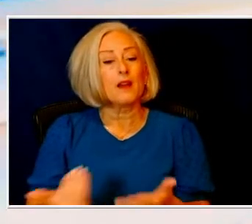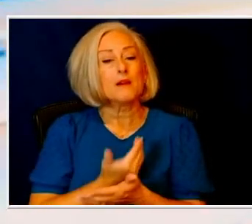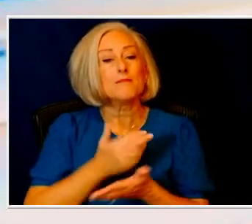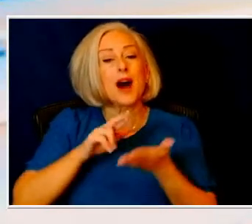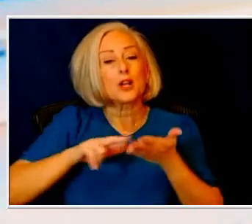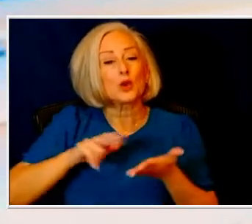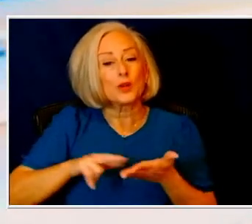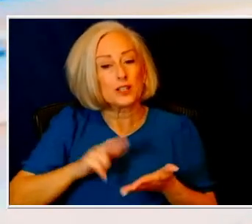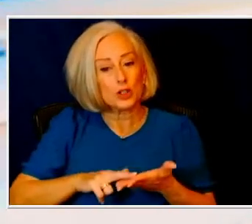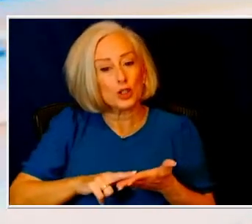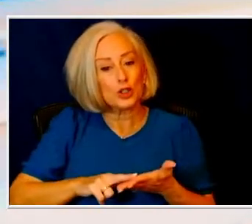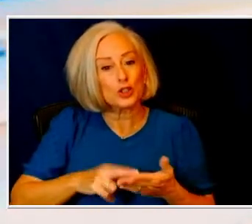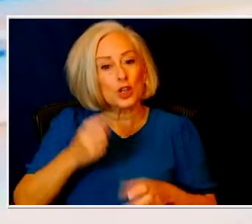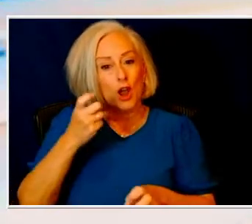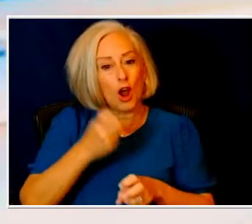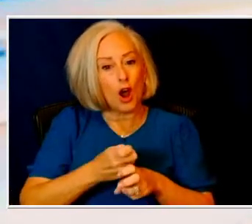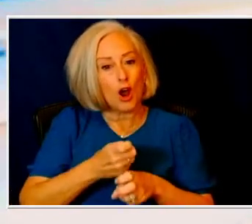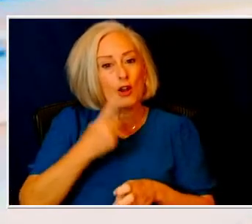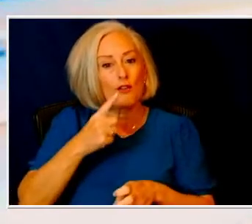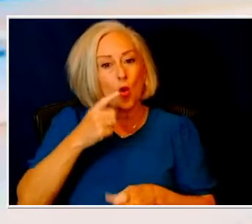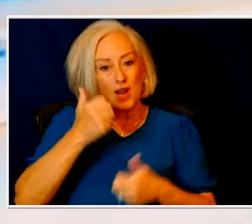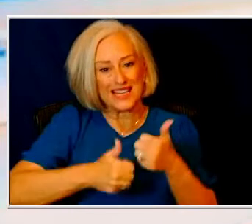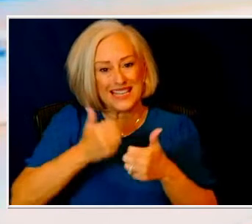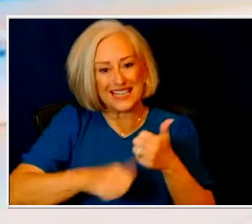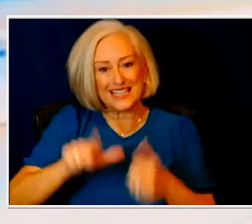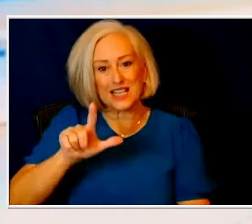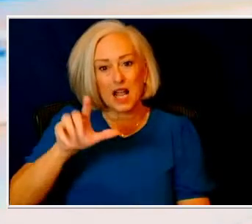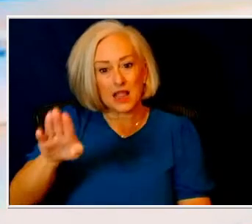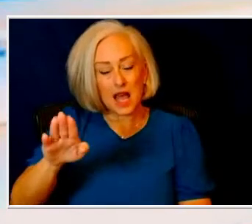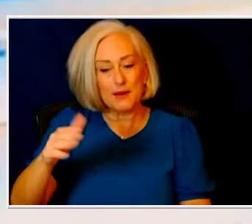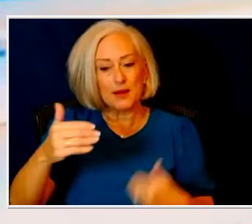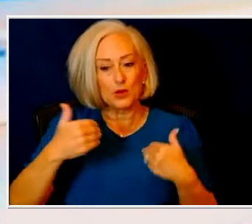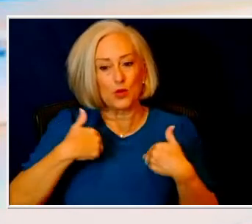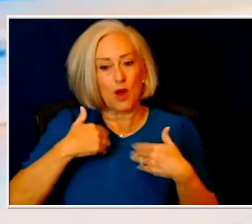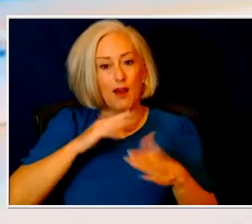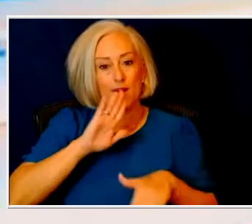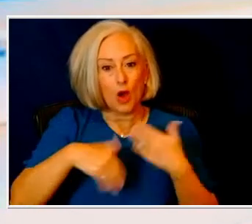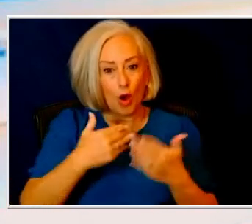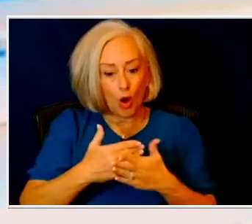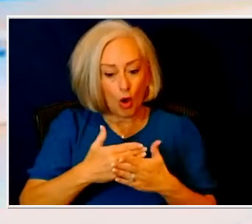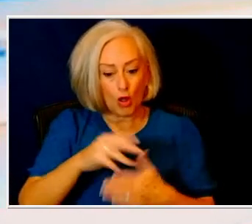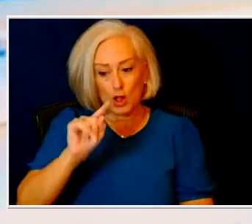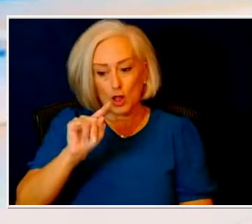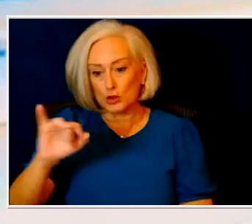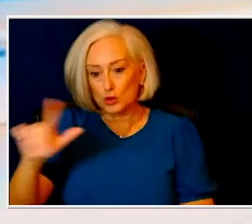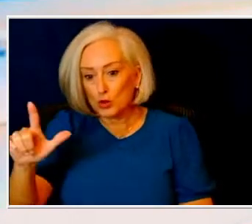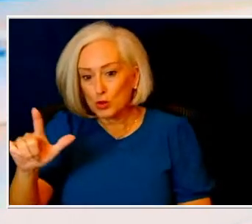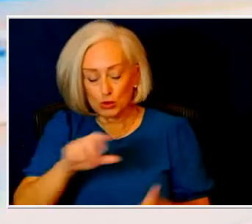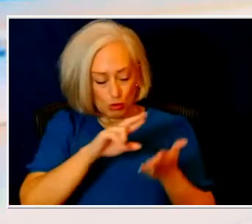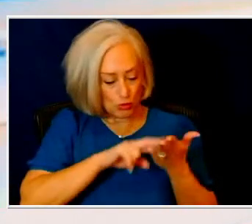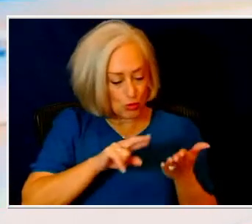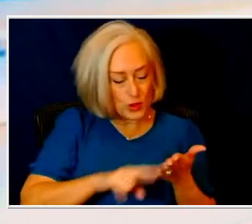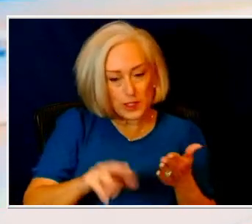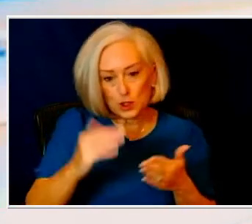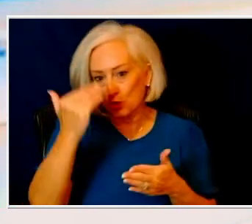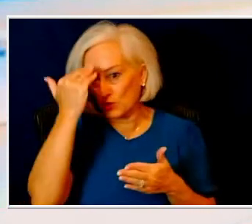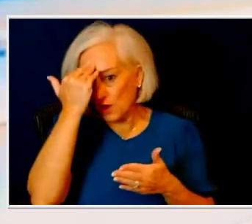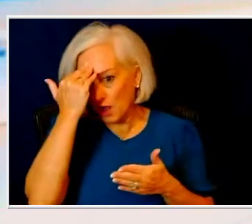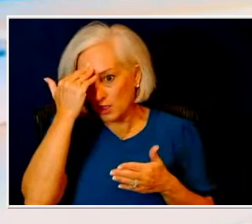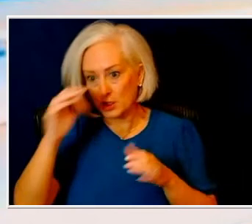every individual lab to have all of the tools and resources and knowledge to do certain